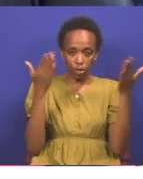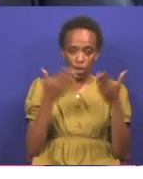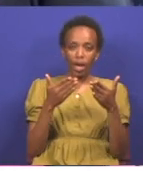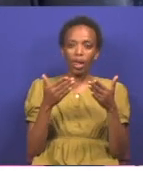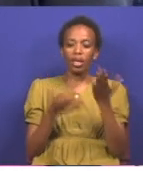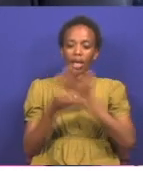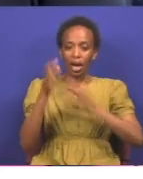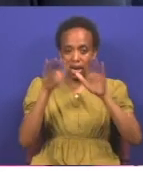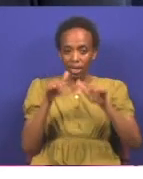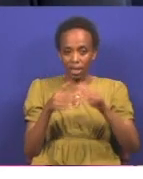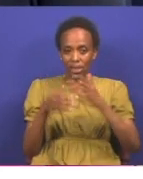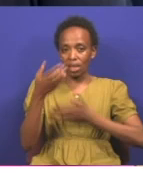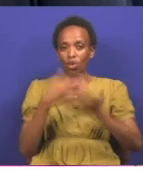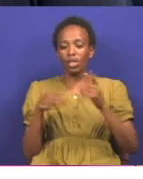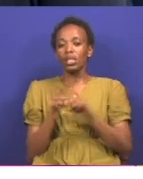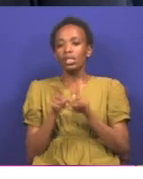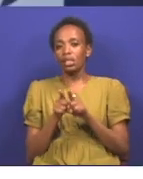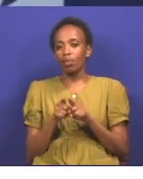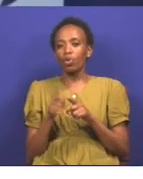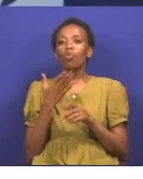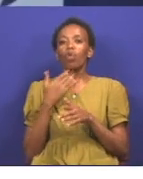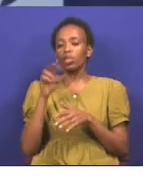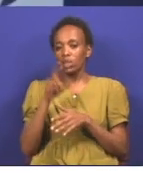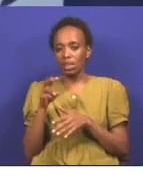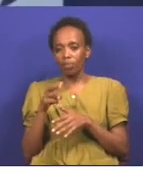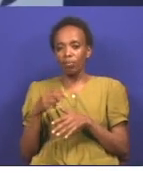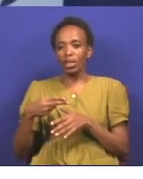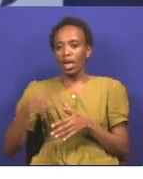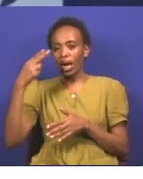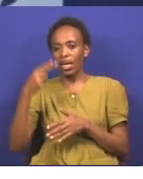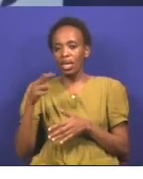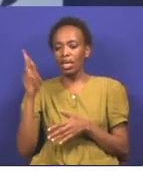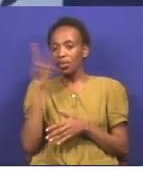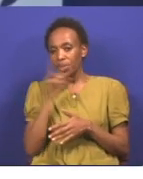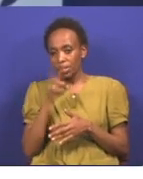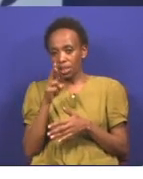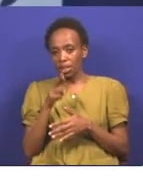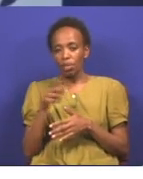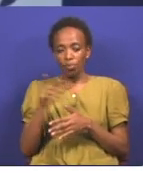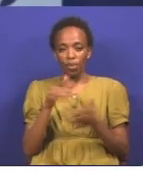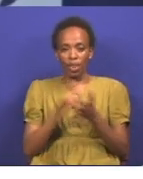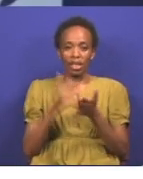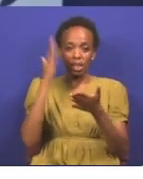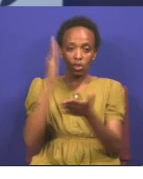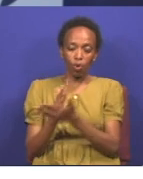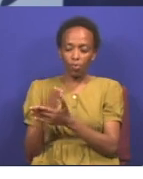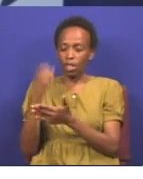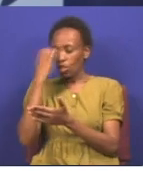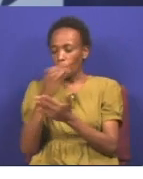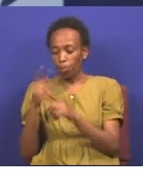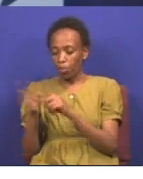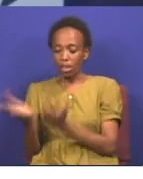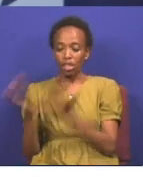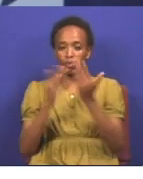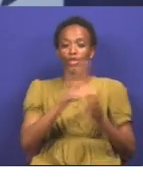course, we are very keen to see the highly hazardous pesticides or toxic pesticides that are banned in Europe and still in being exported to